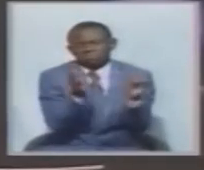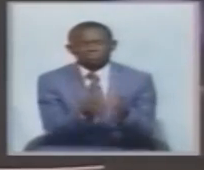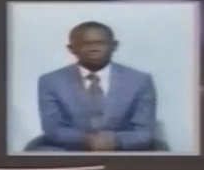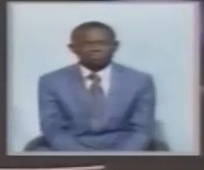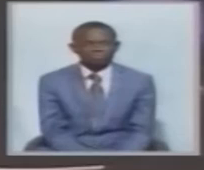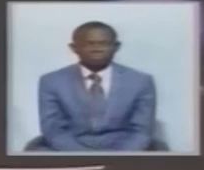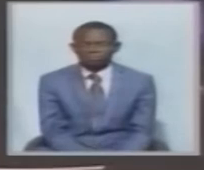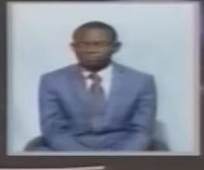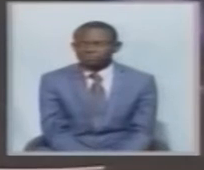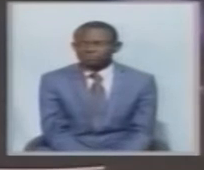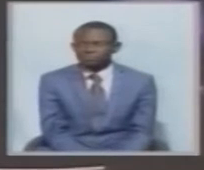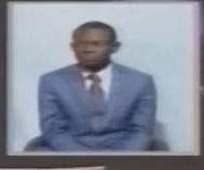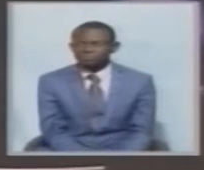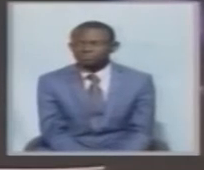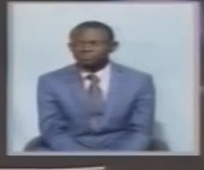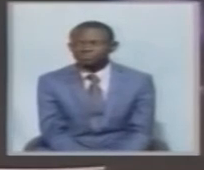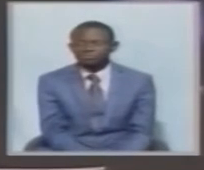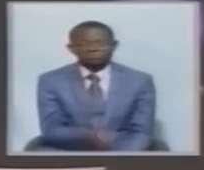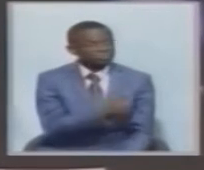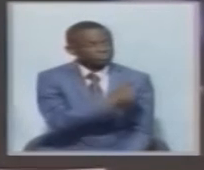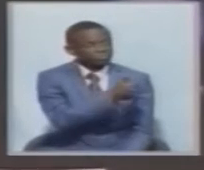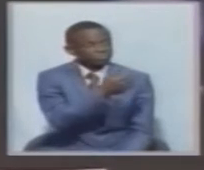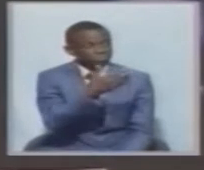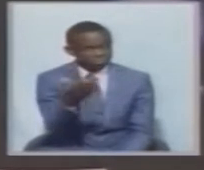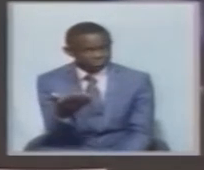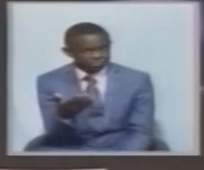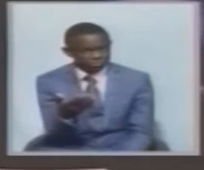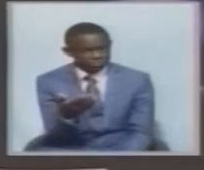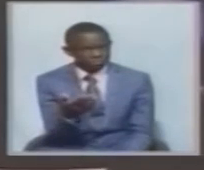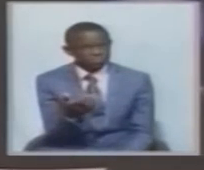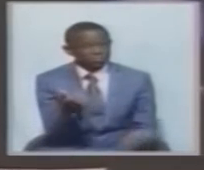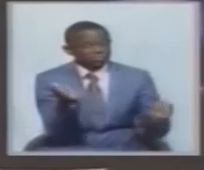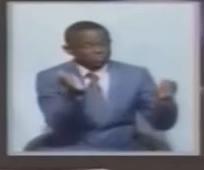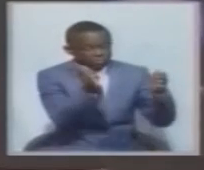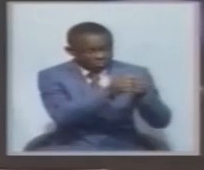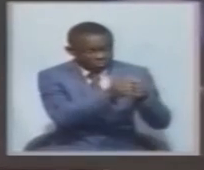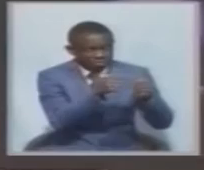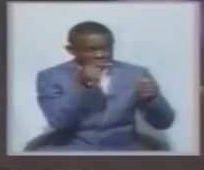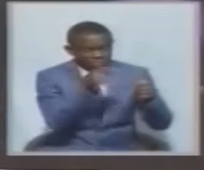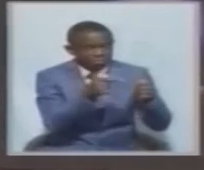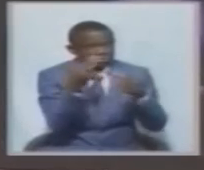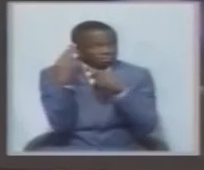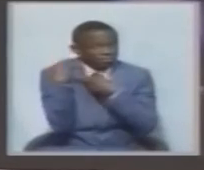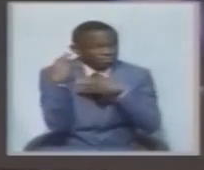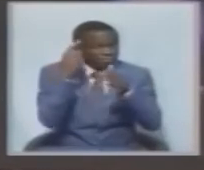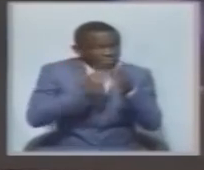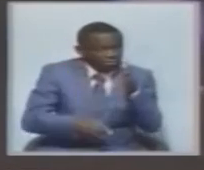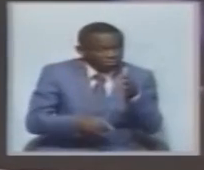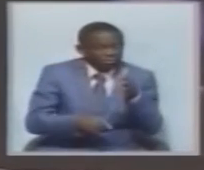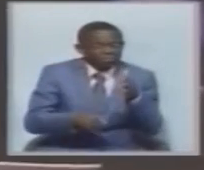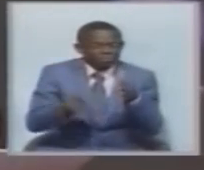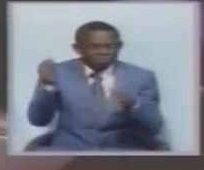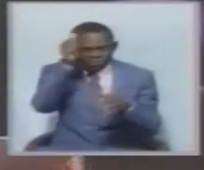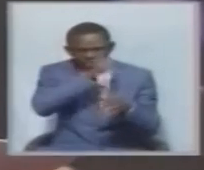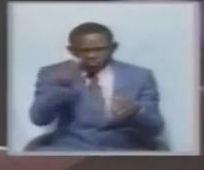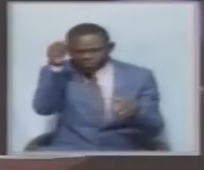I need to mention is that one of the mantras for the bank has been closing Africa's huge infrastructure development gap. How